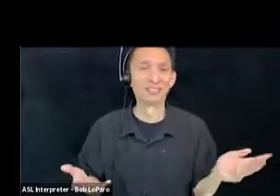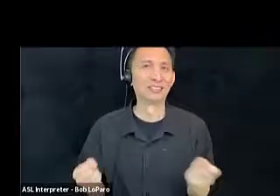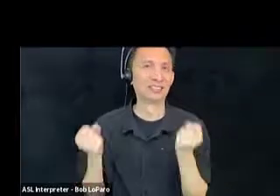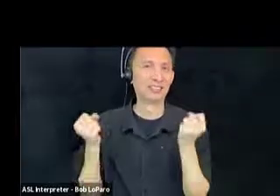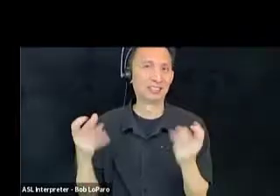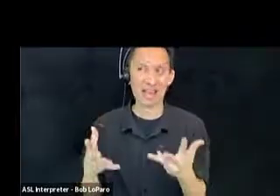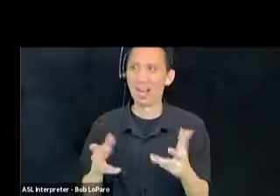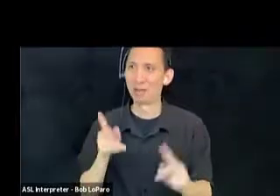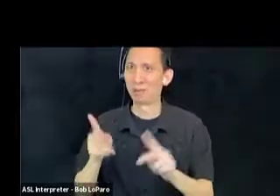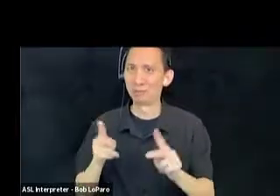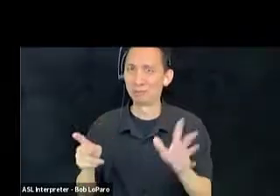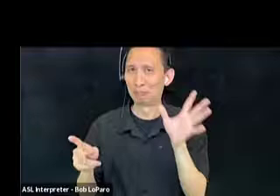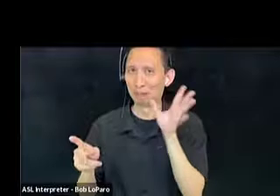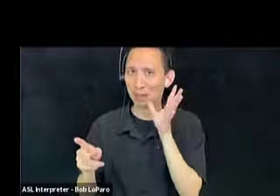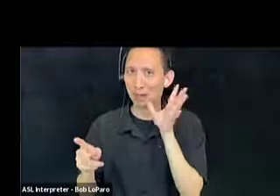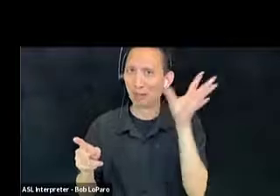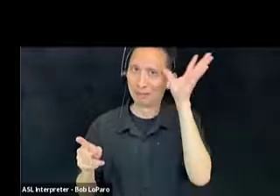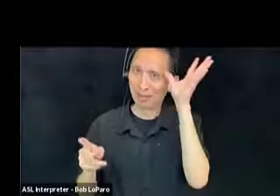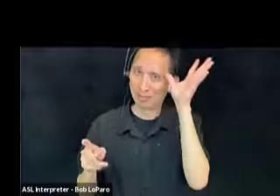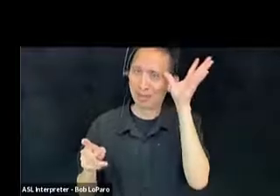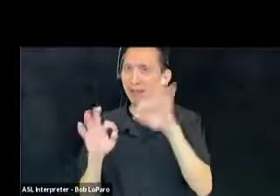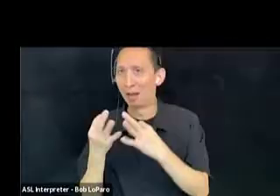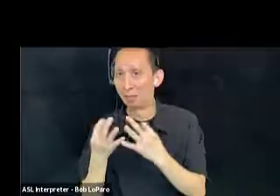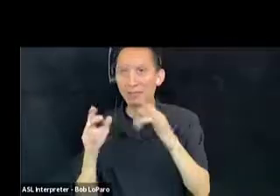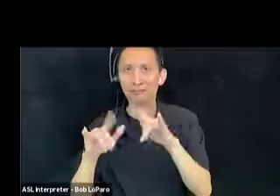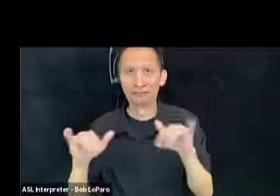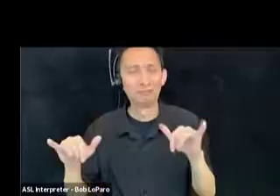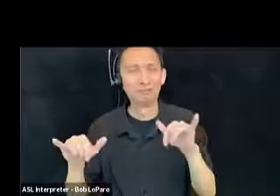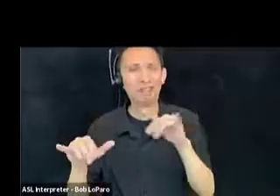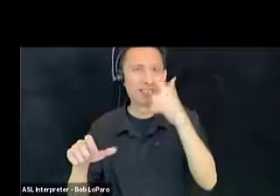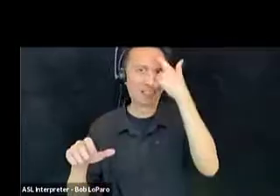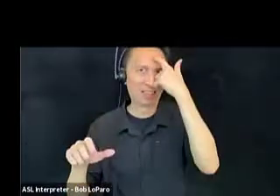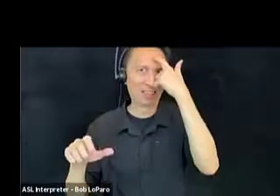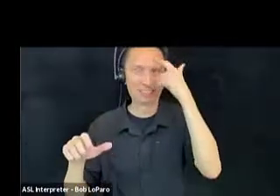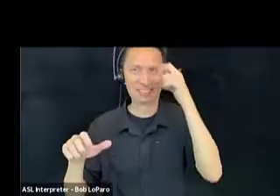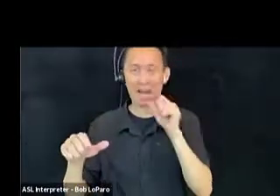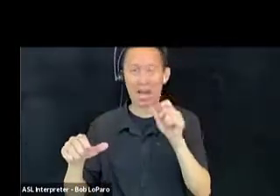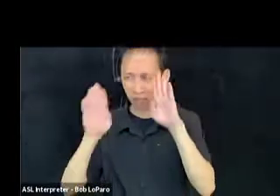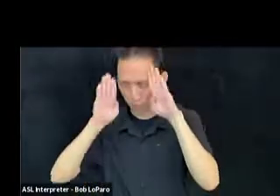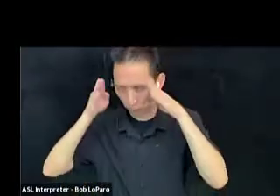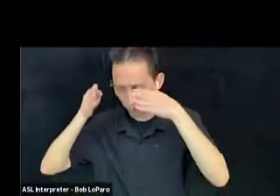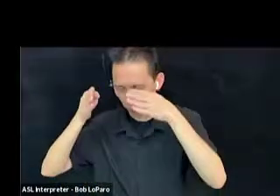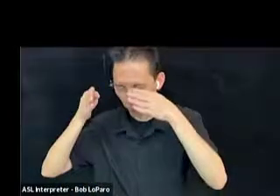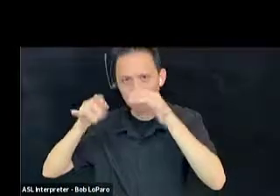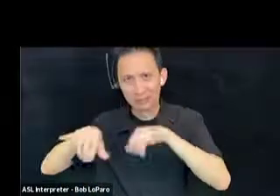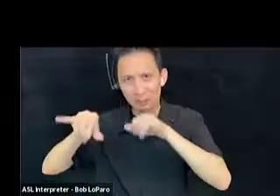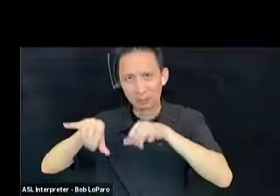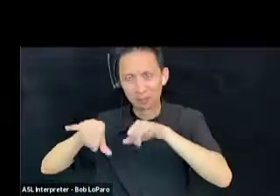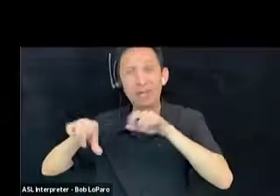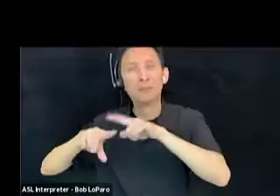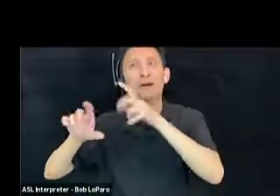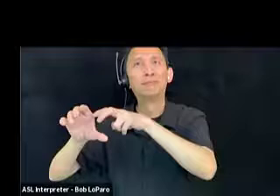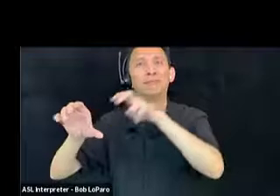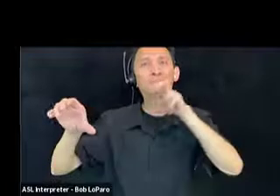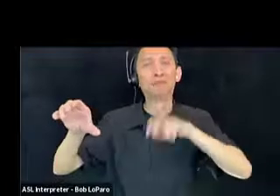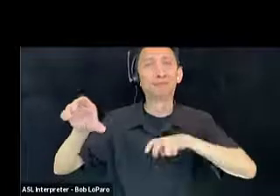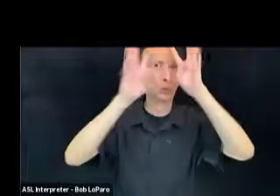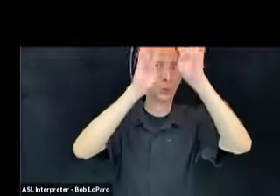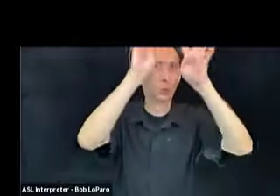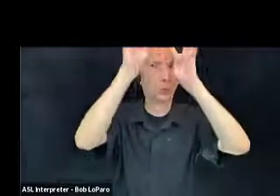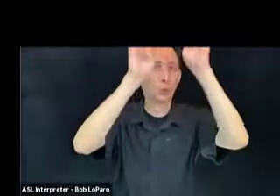the box to make a calendar system work. Um, again, with the main purpose, of course, of increasing communication.